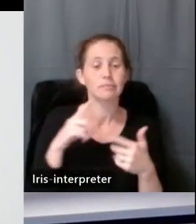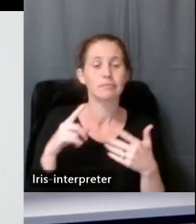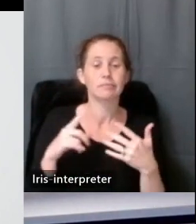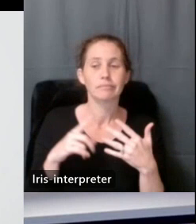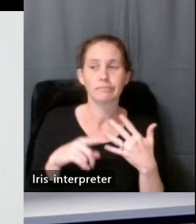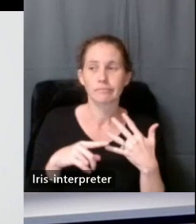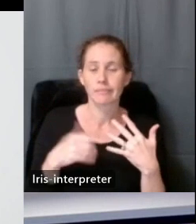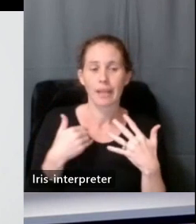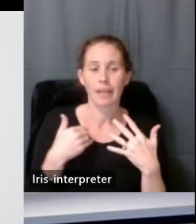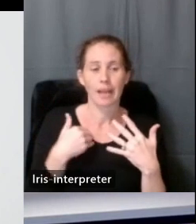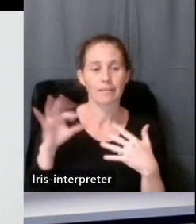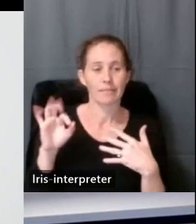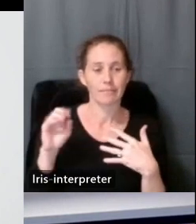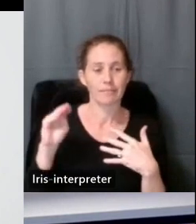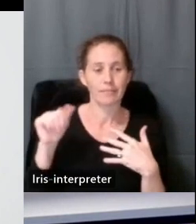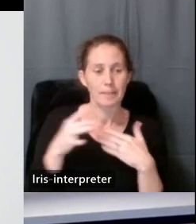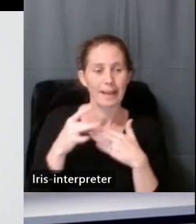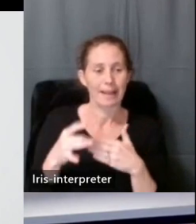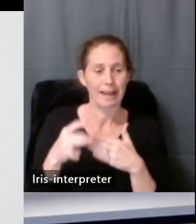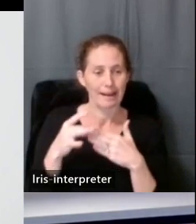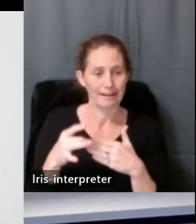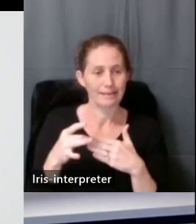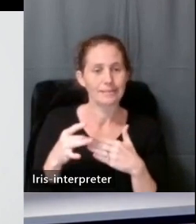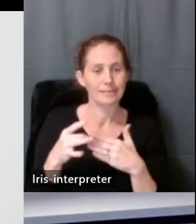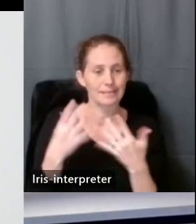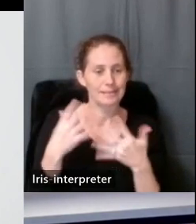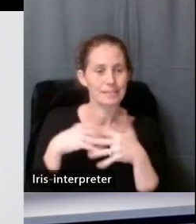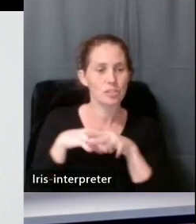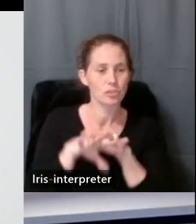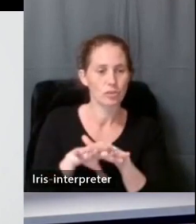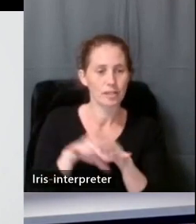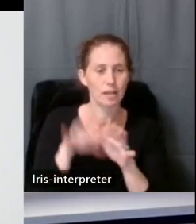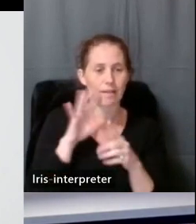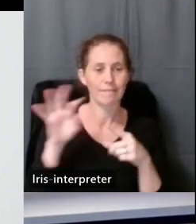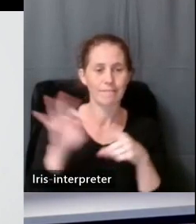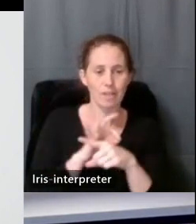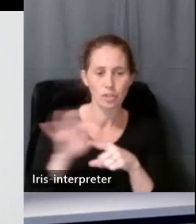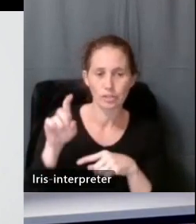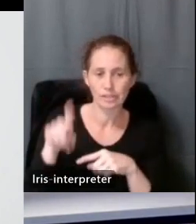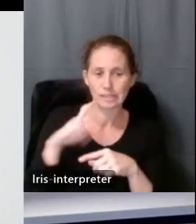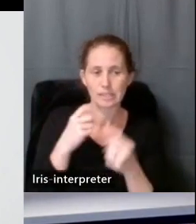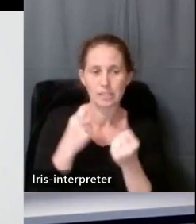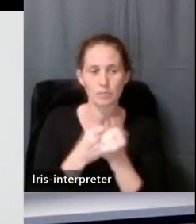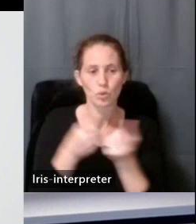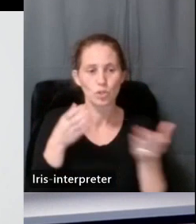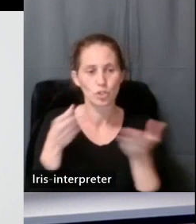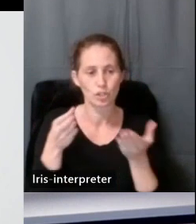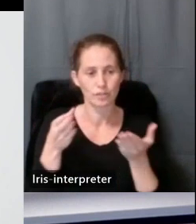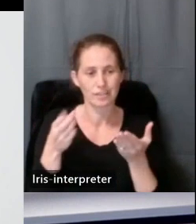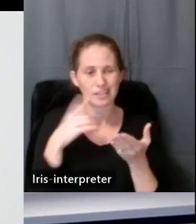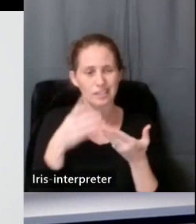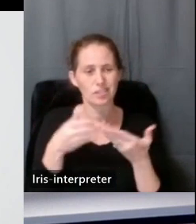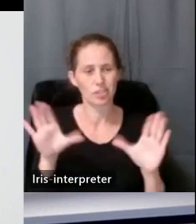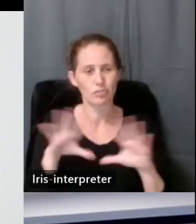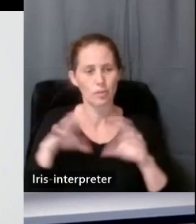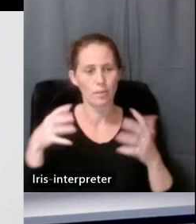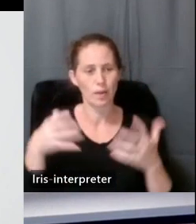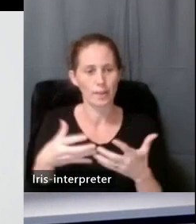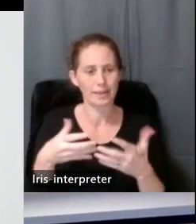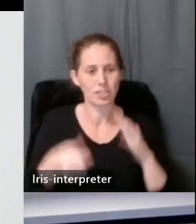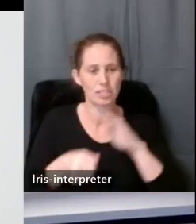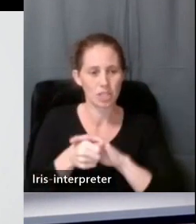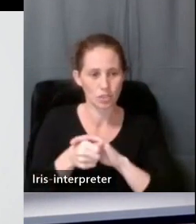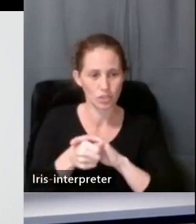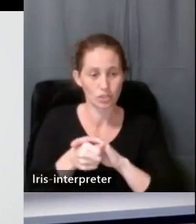have the FEMA Guidance on Integration of Functional Needs Support Services in General Population